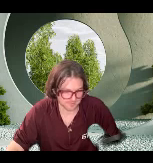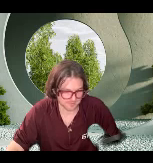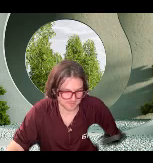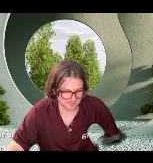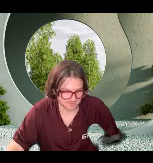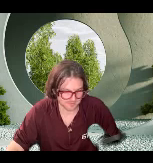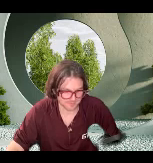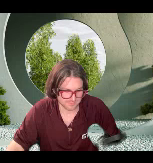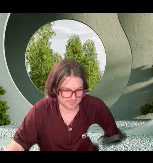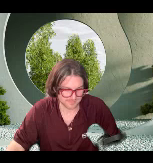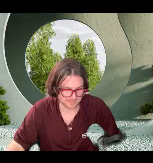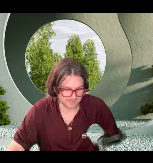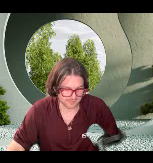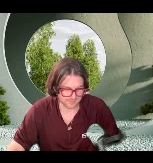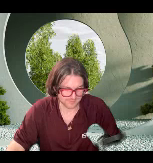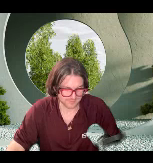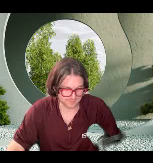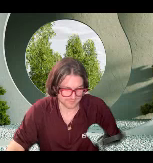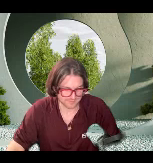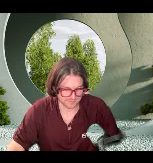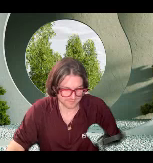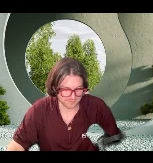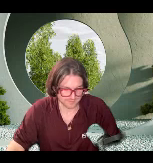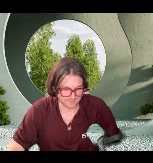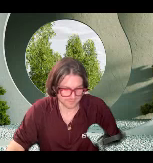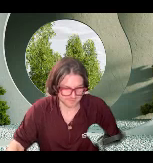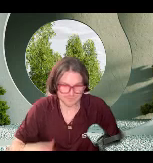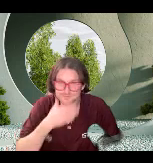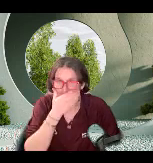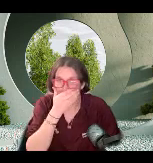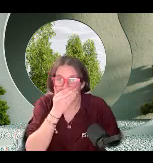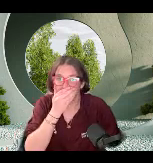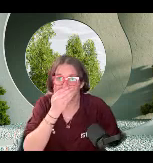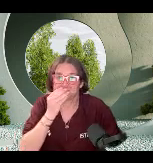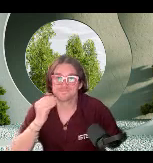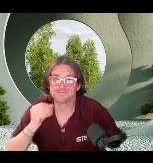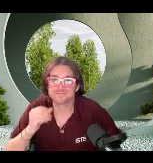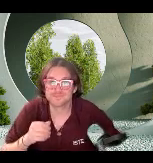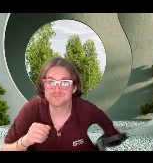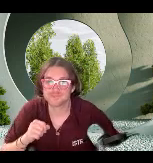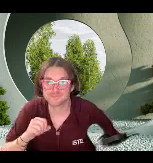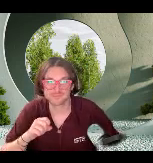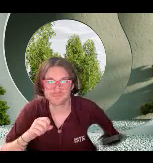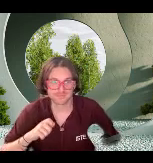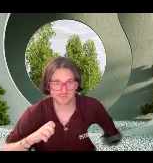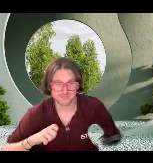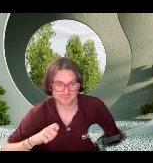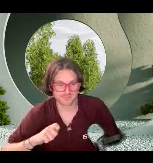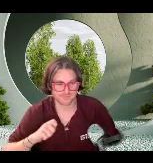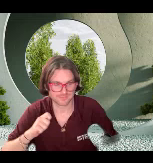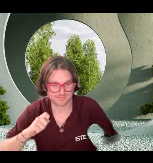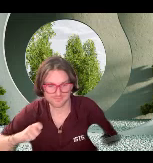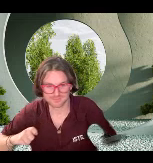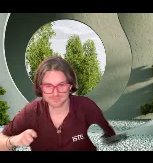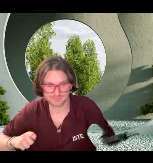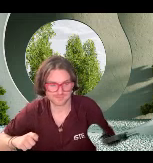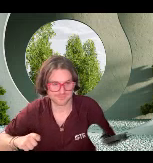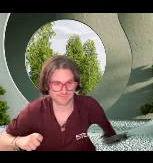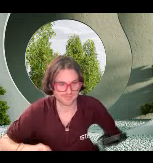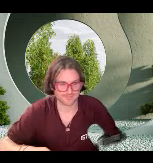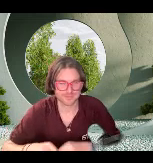to learn, access content, work, do anything like that, just live independent daily lives, but they are